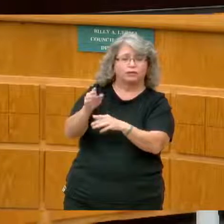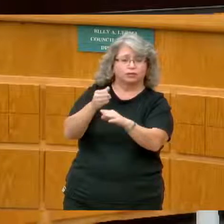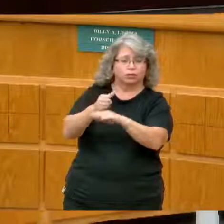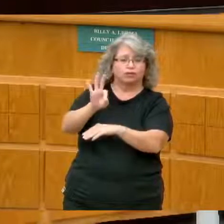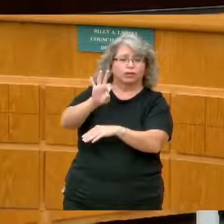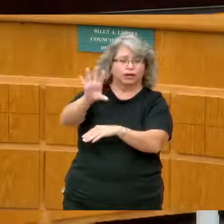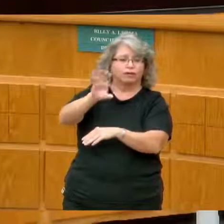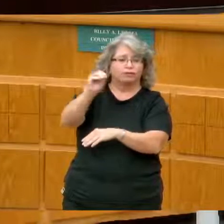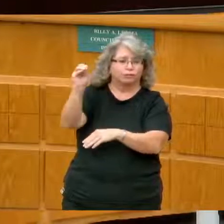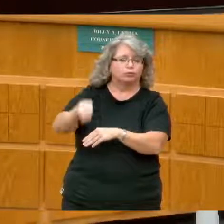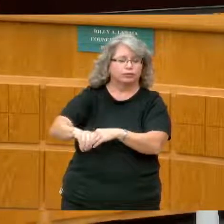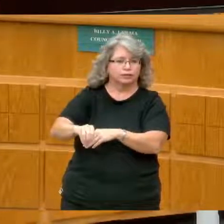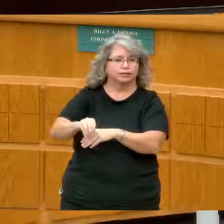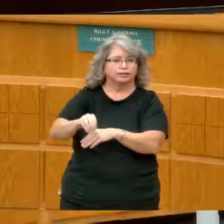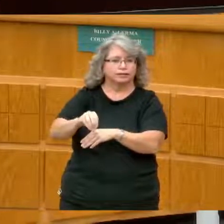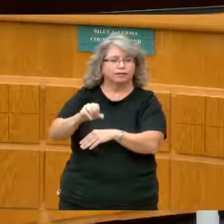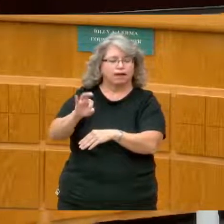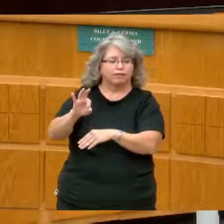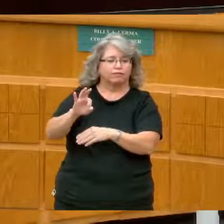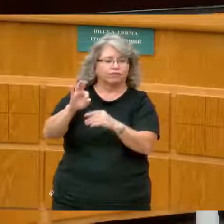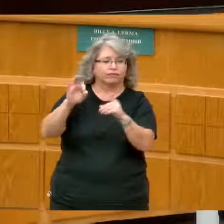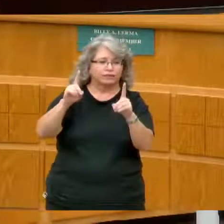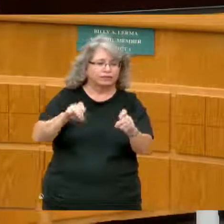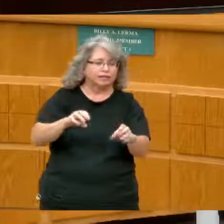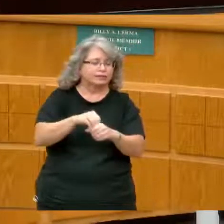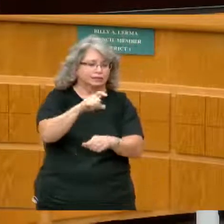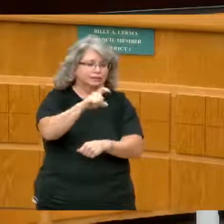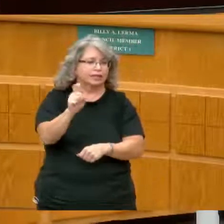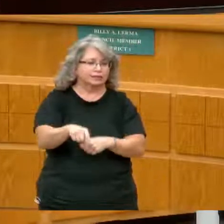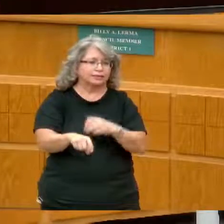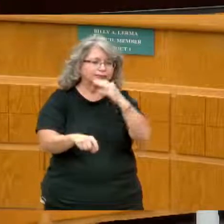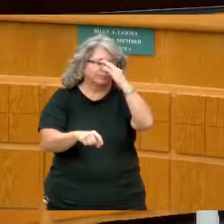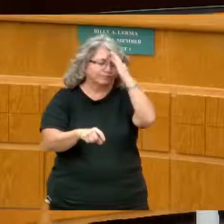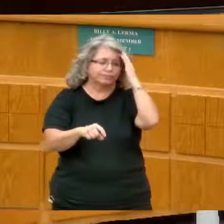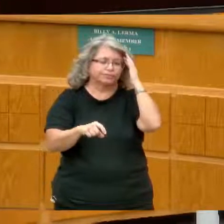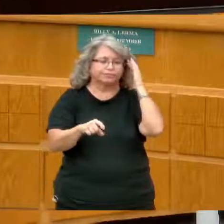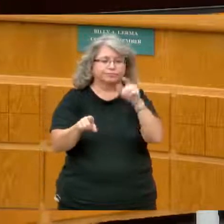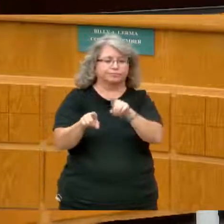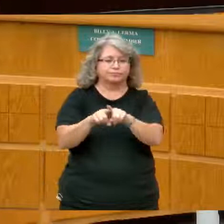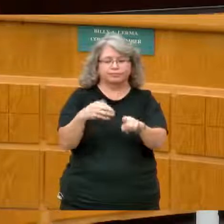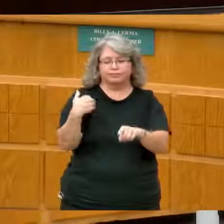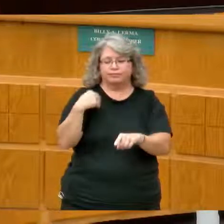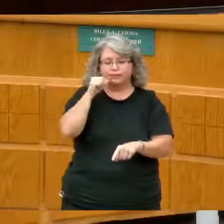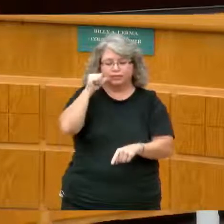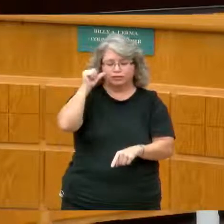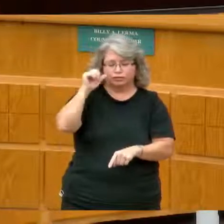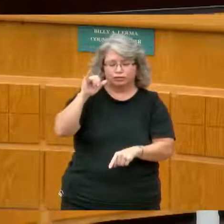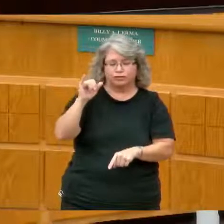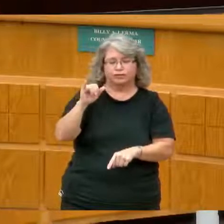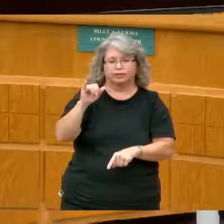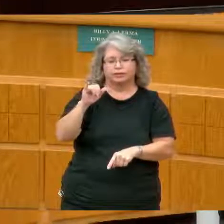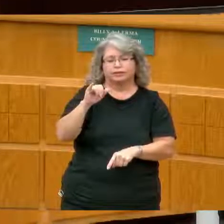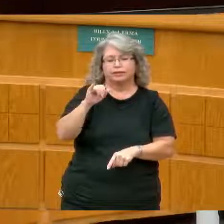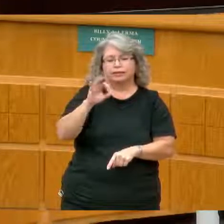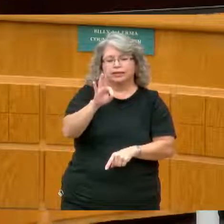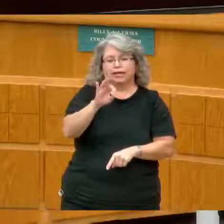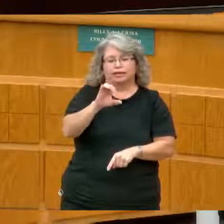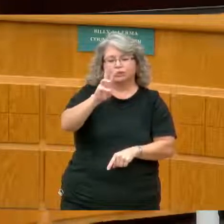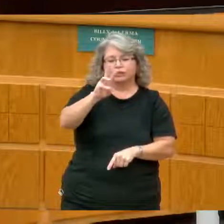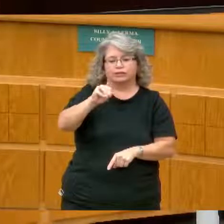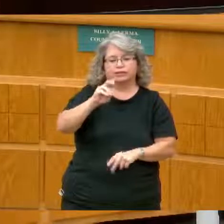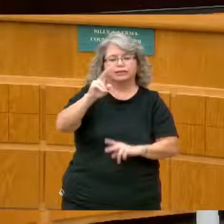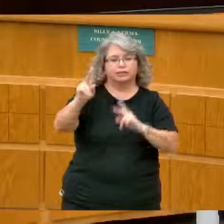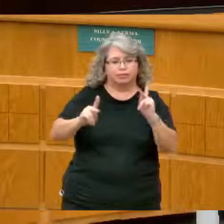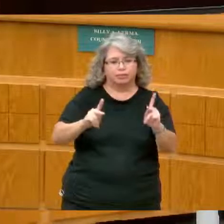genosequence specimens in Texas. So as of January 4th, 960 people tested positive